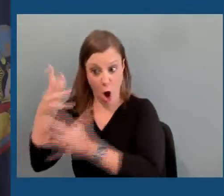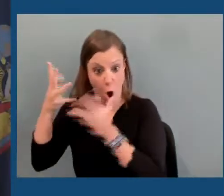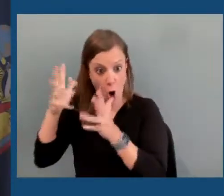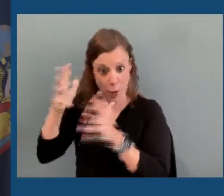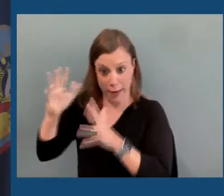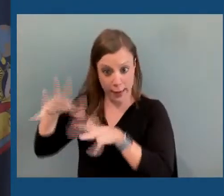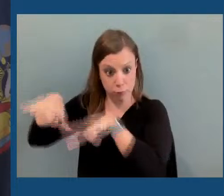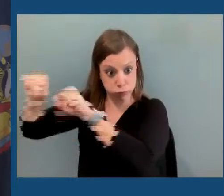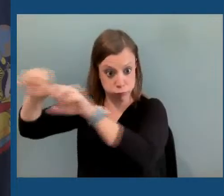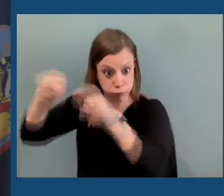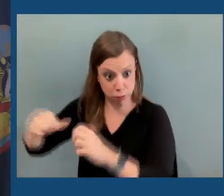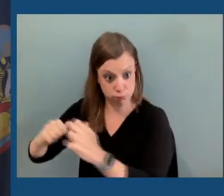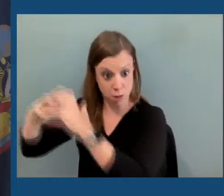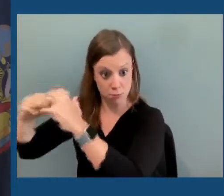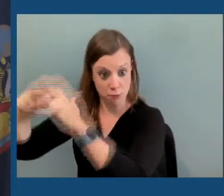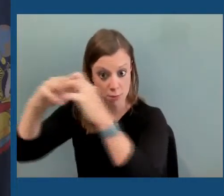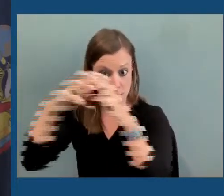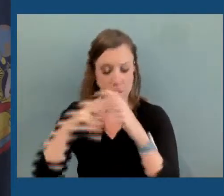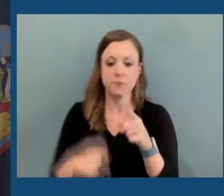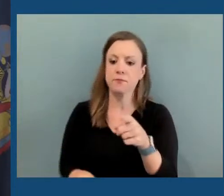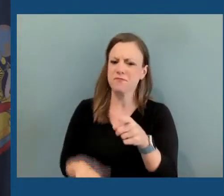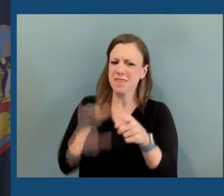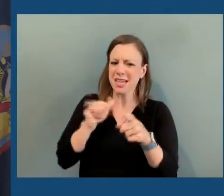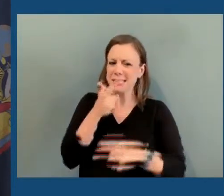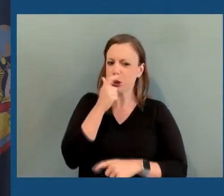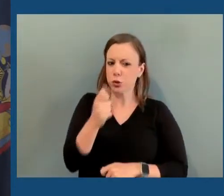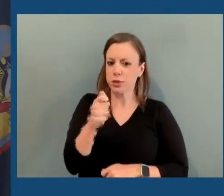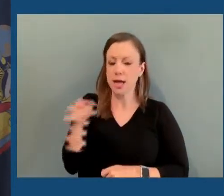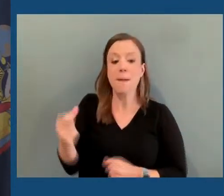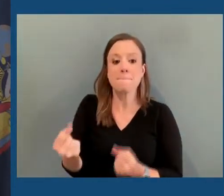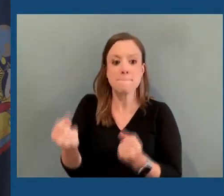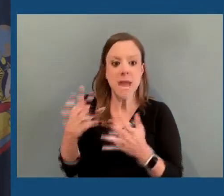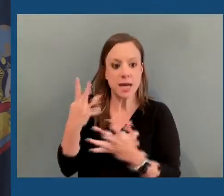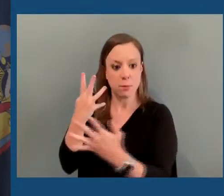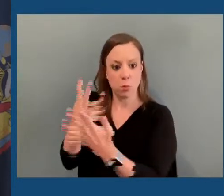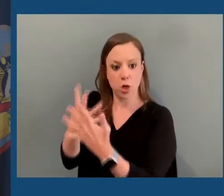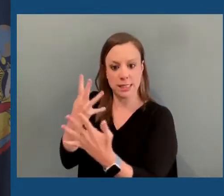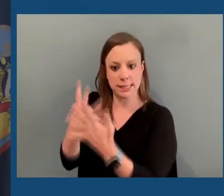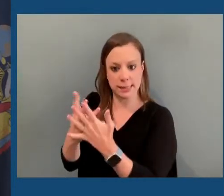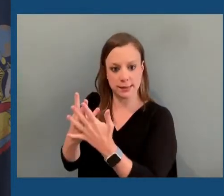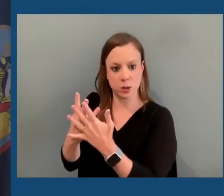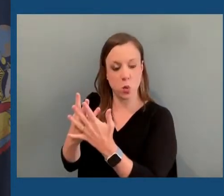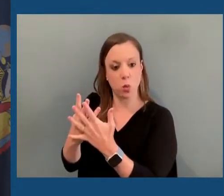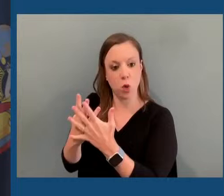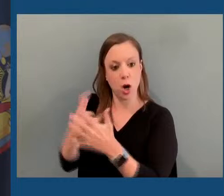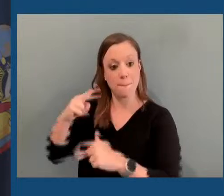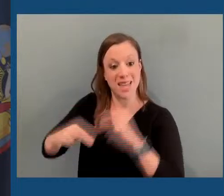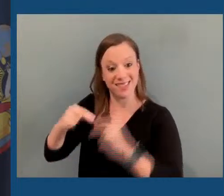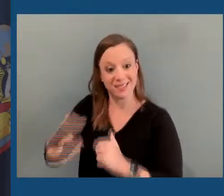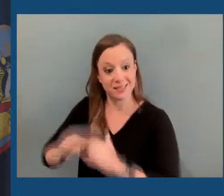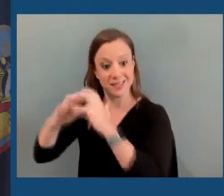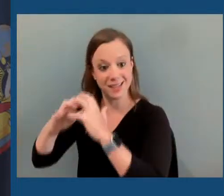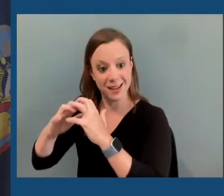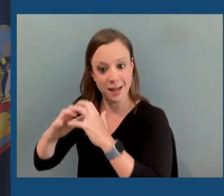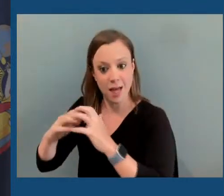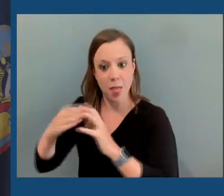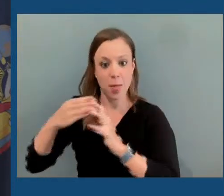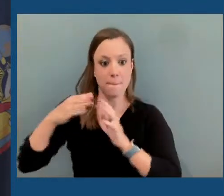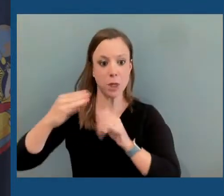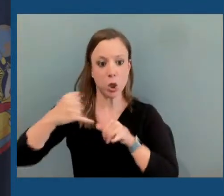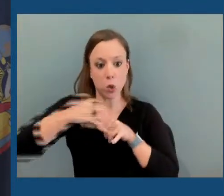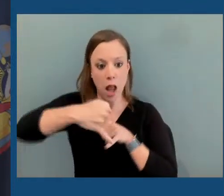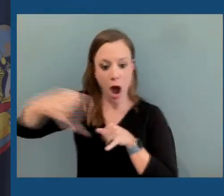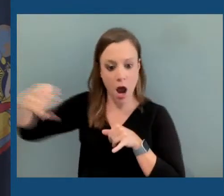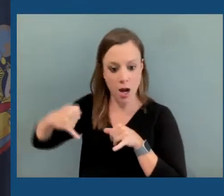interesting? A number of prisons were built within the blue line. You know what that means? Within the Adirondack Park,